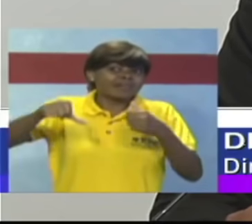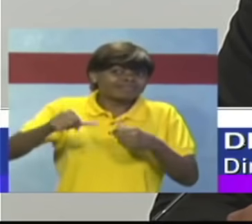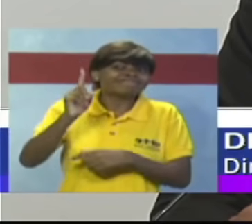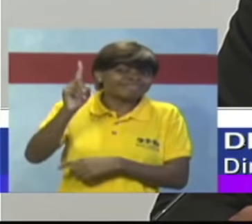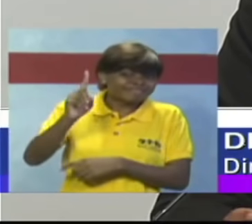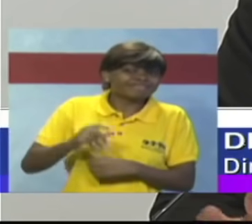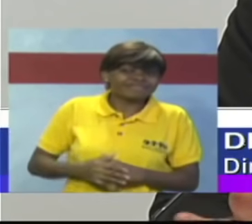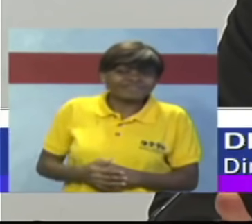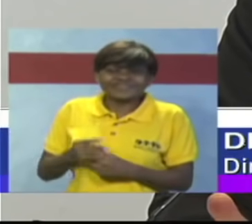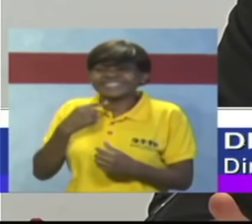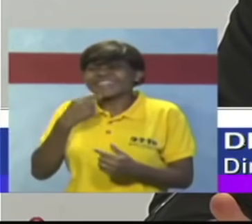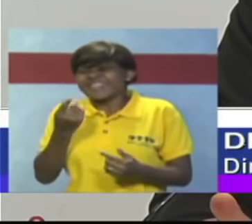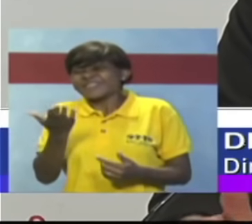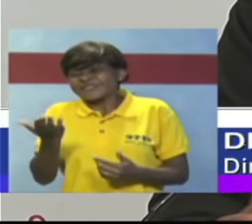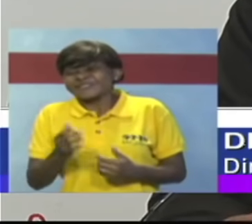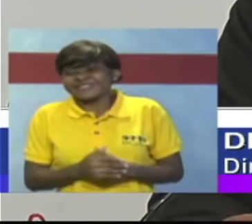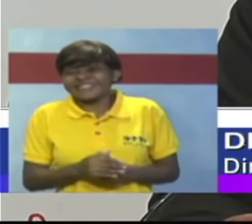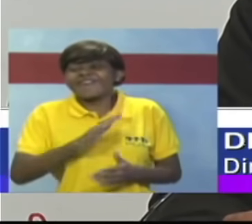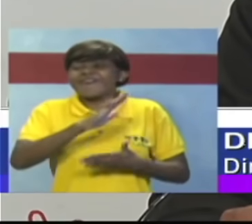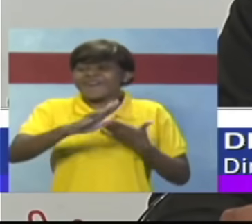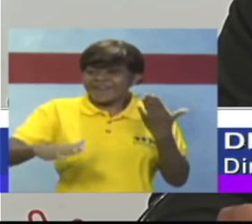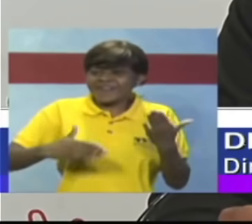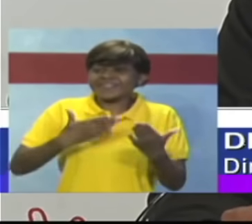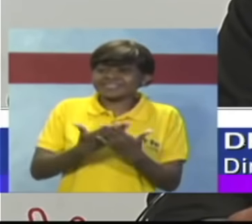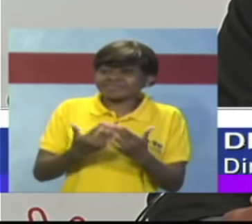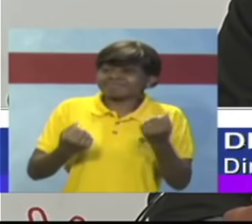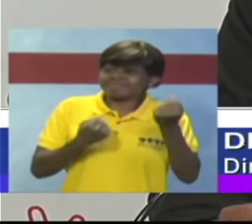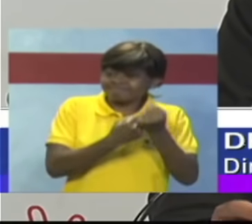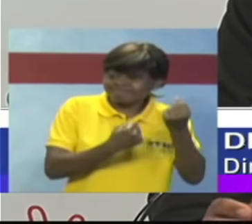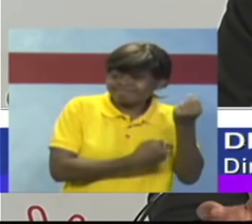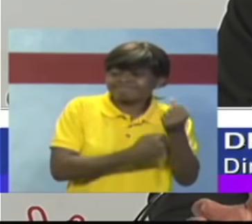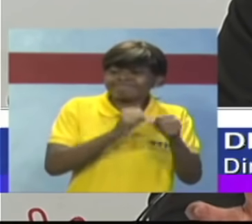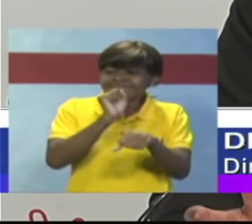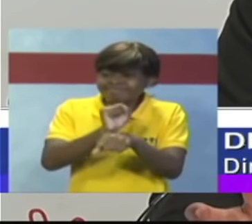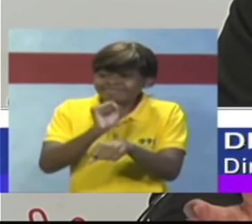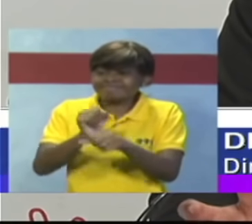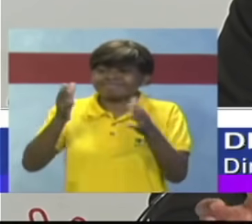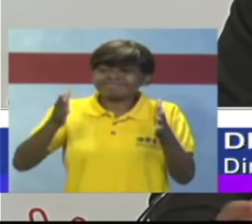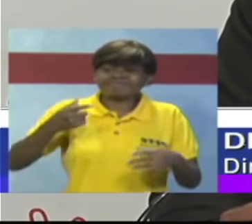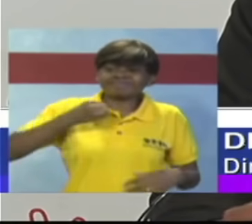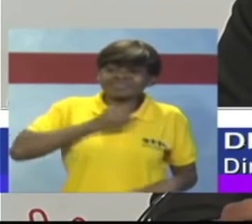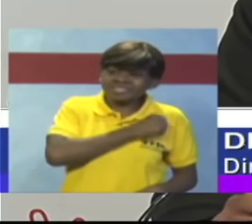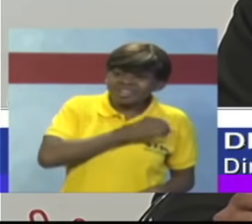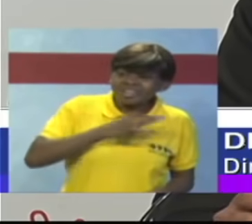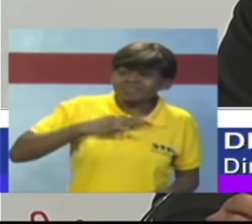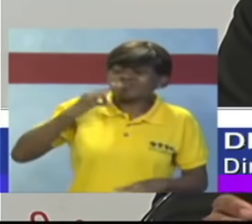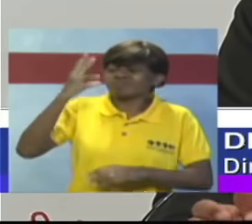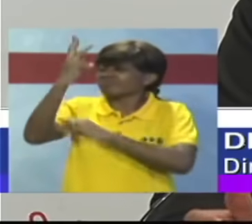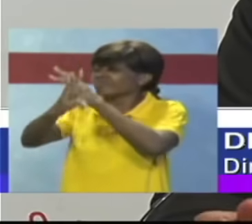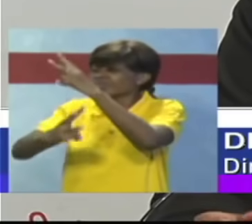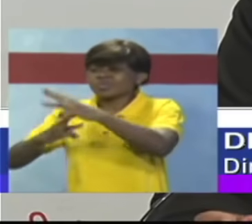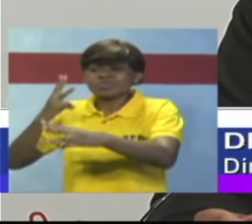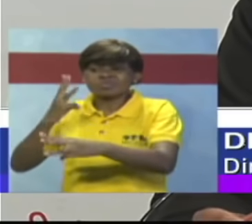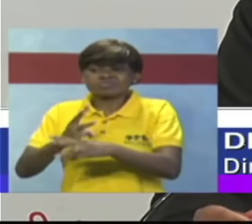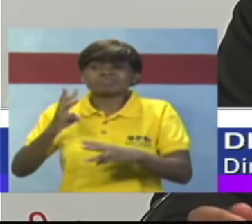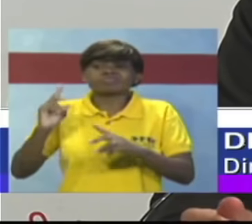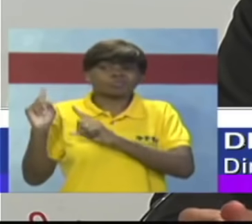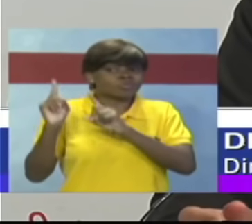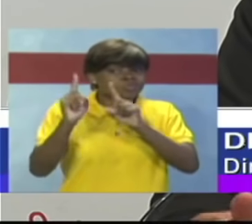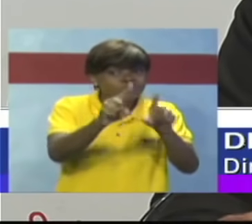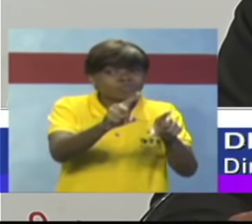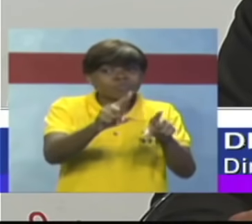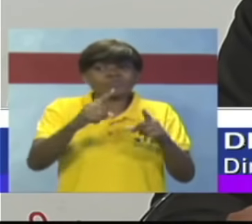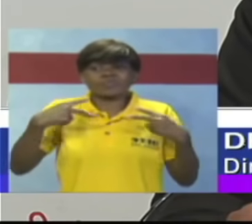our healthcare workers and the support staff worldwide. We recently had a conference